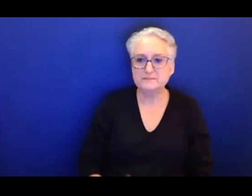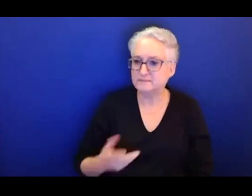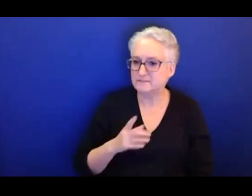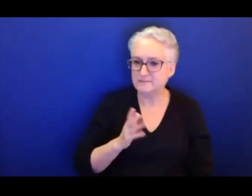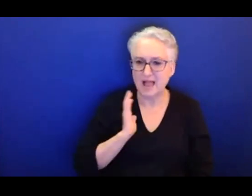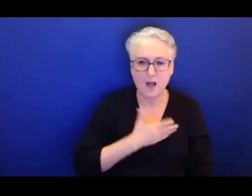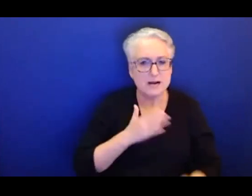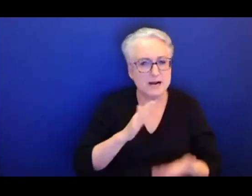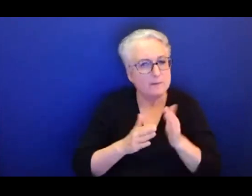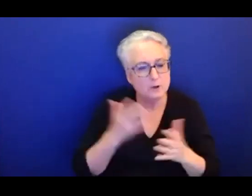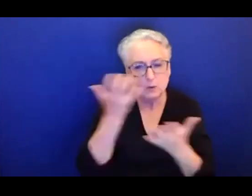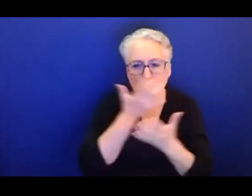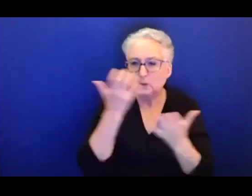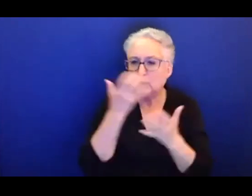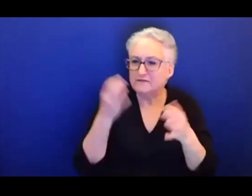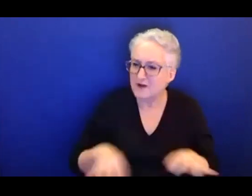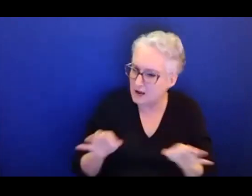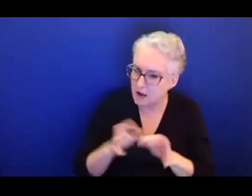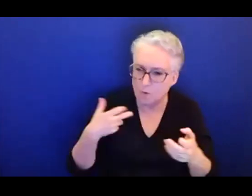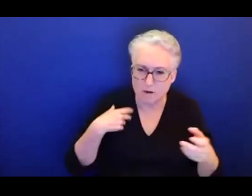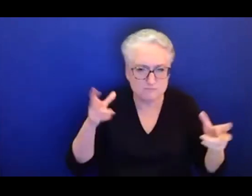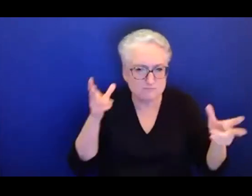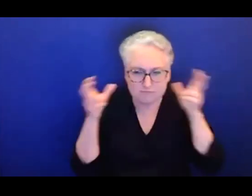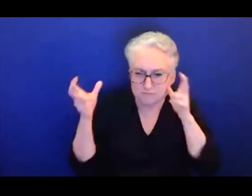sure that we hear from the community on what's important to you.